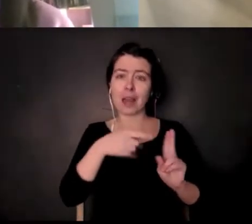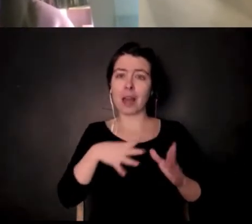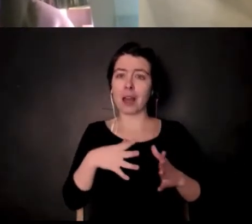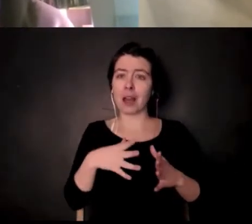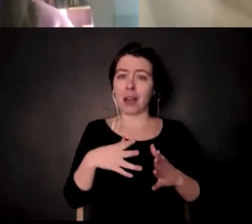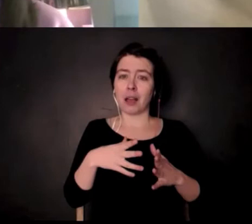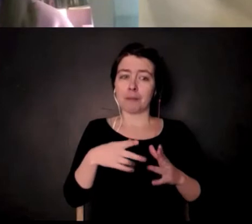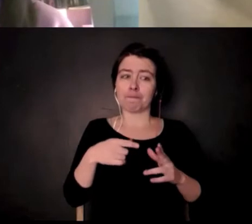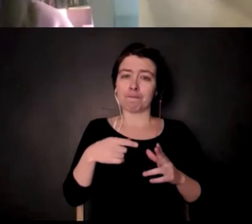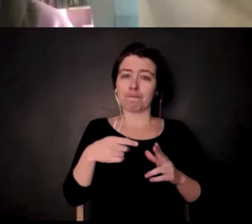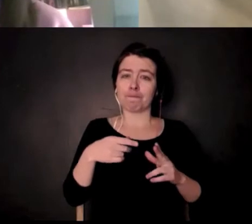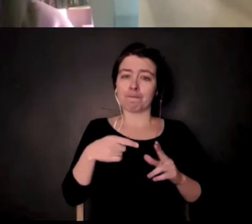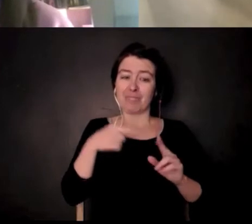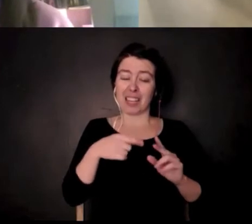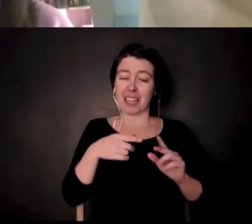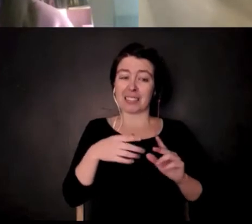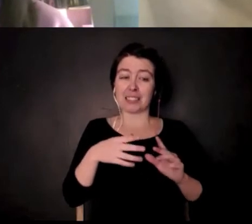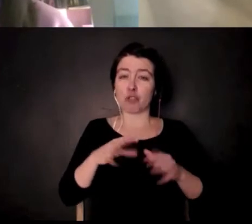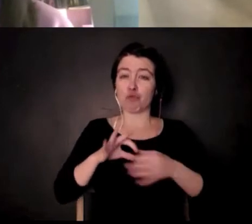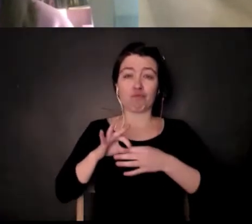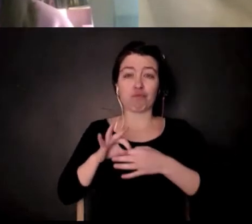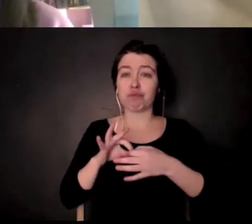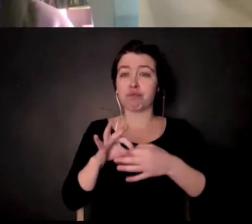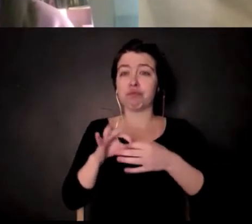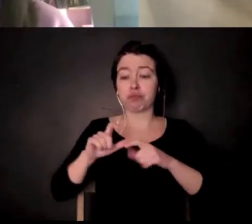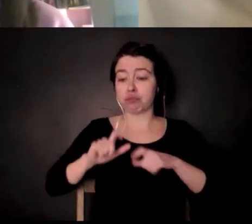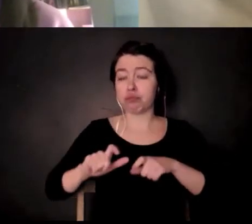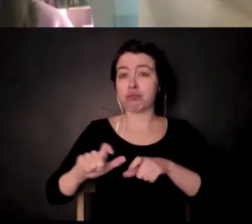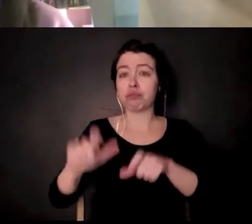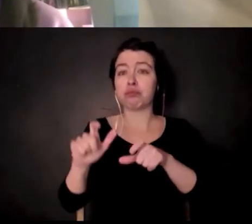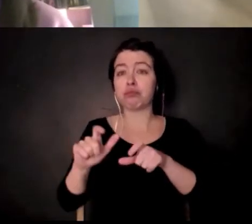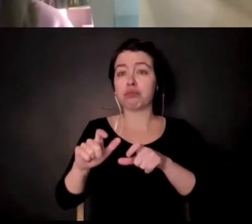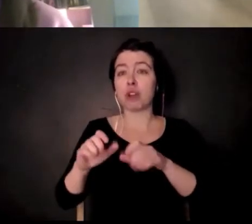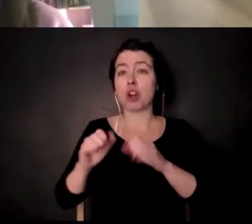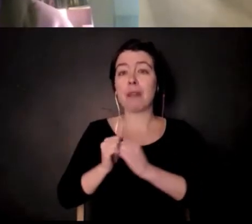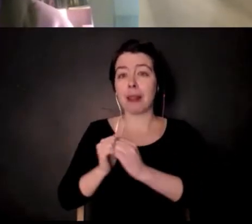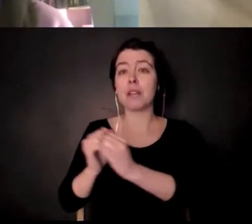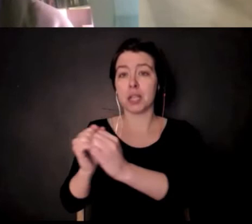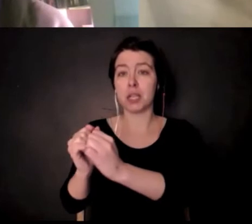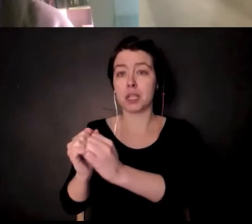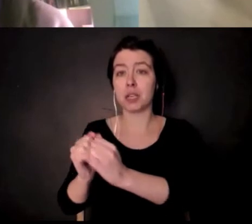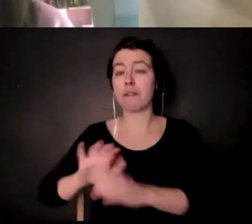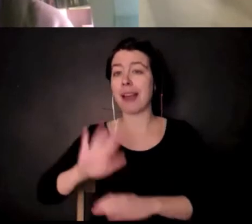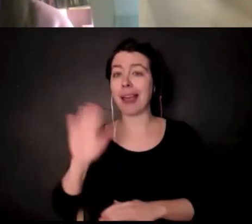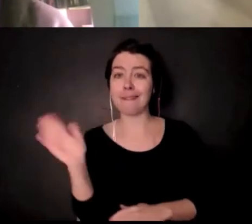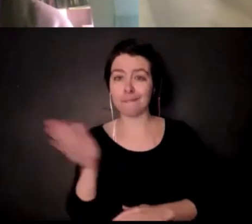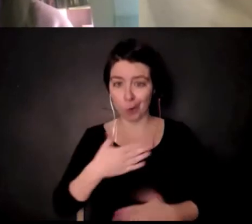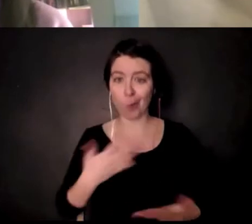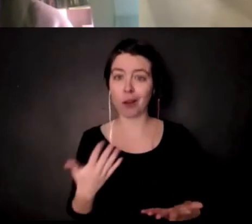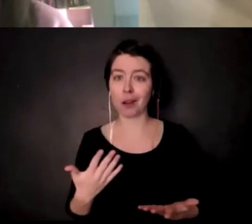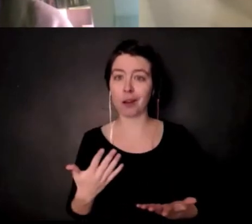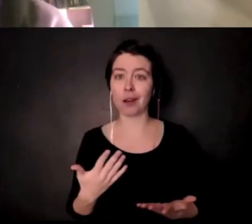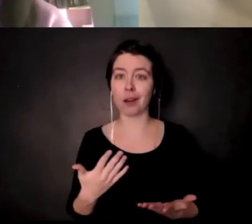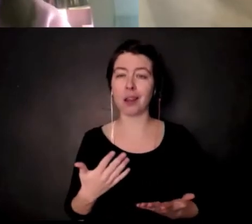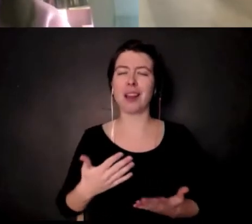felt really powerful to me. And the more I read about it, the more I thought about it, I was like, we can't have enough grief-oriented spaces.